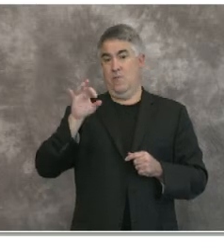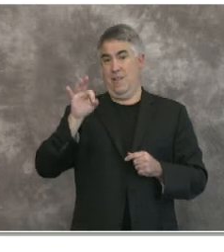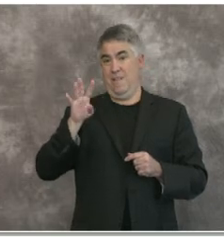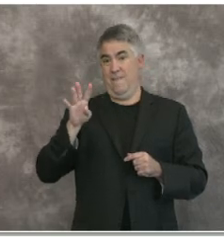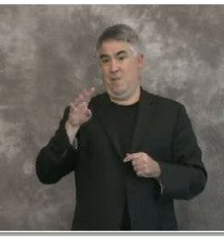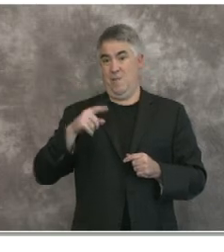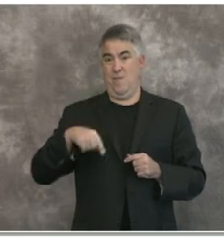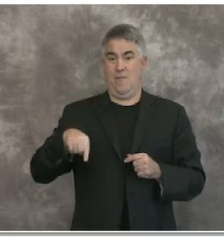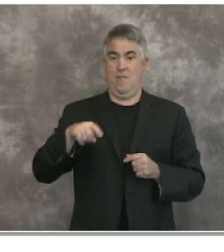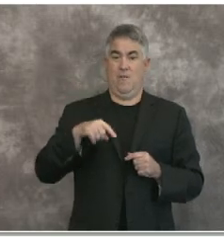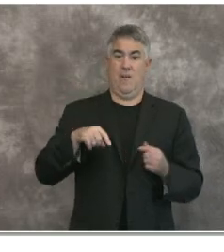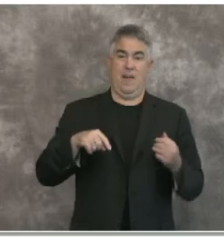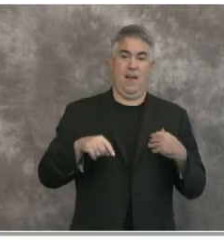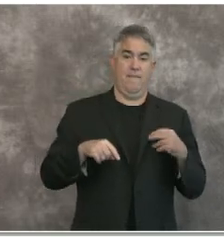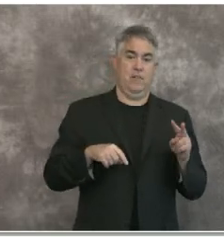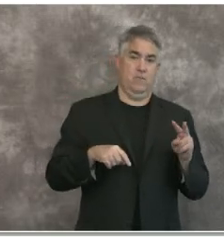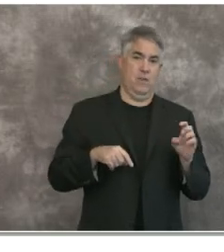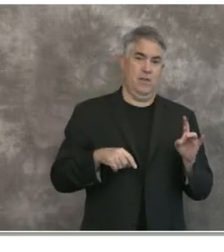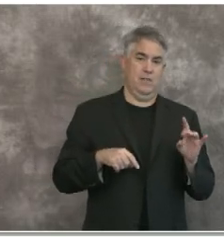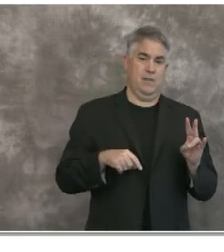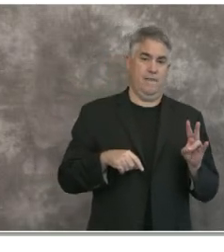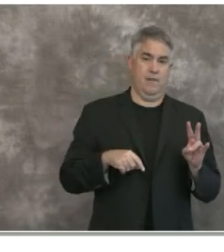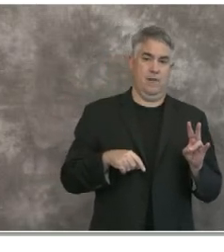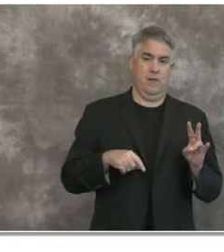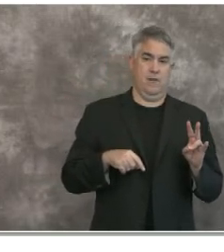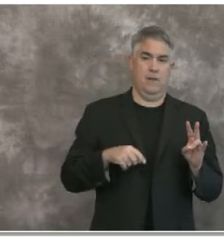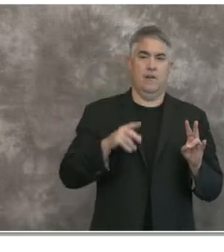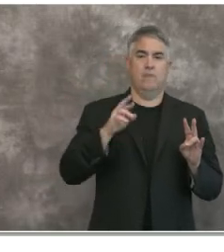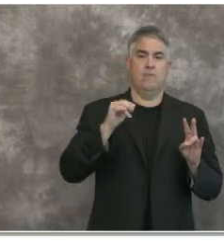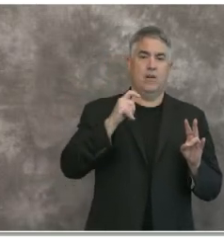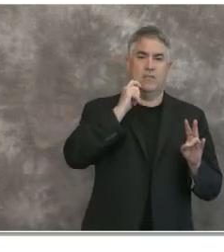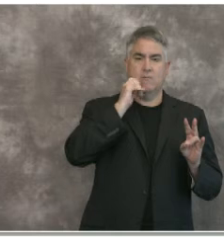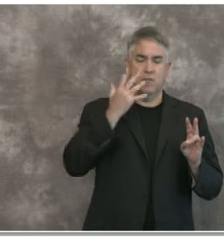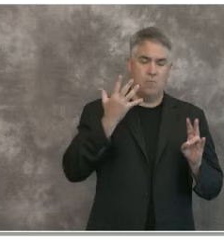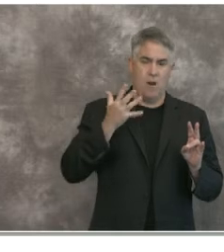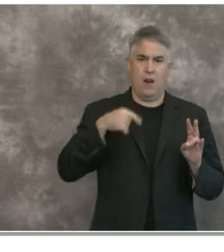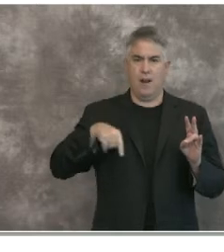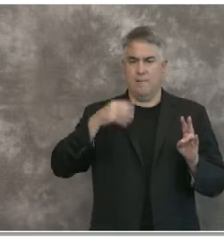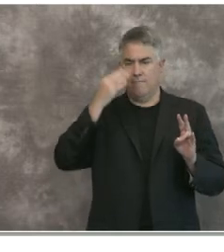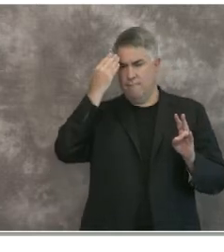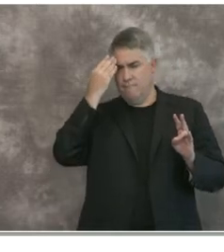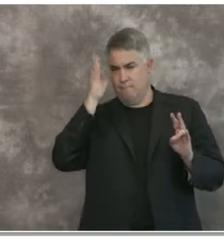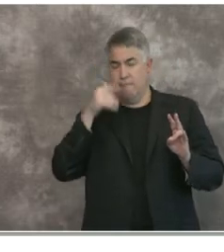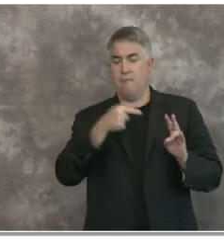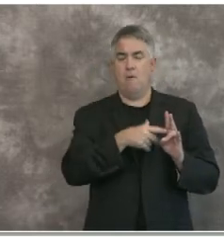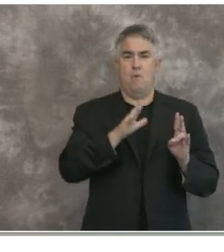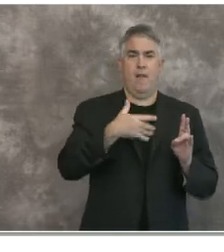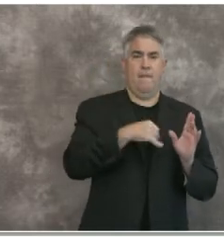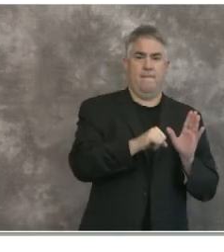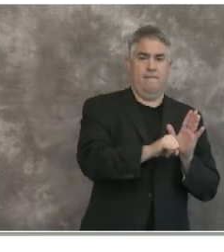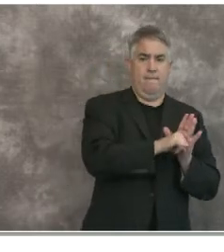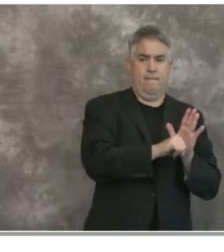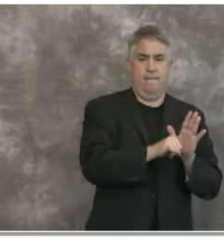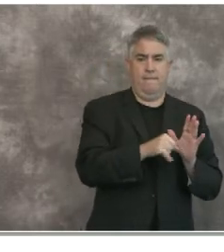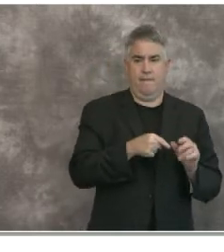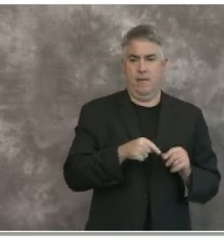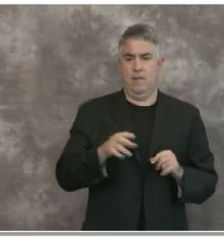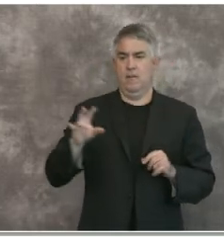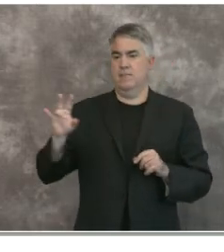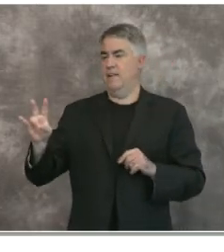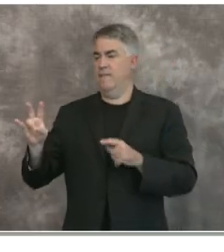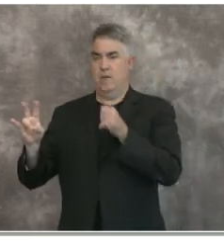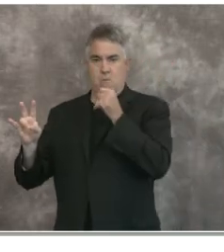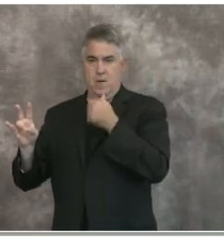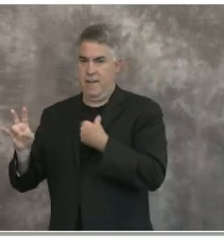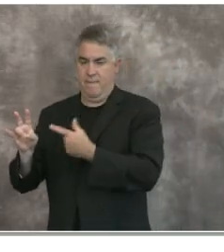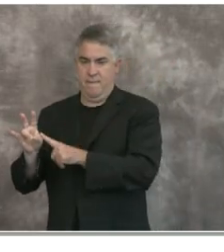means we do not have the race and ethnicity data for 7 cases. Of this total, for which data is available,